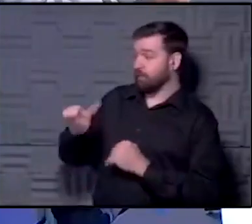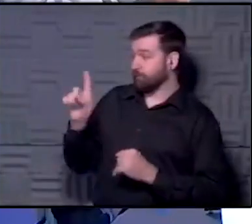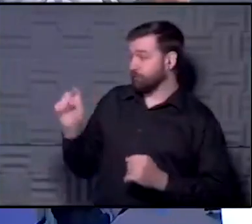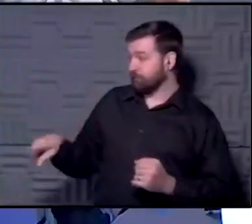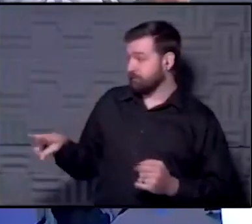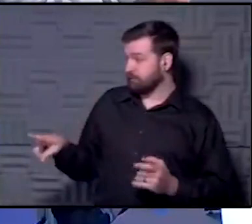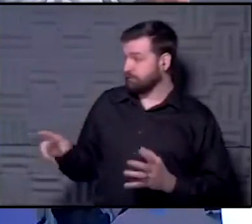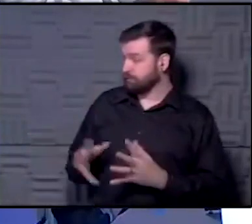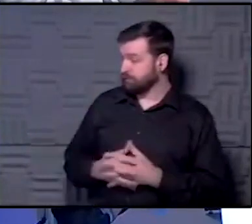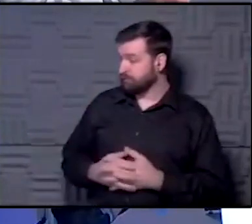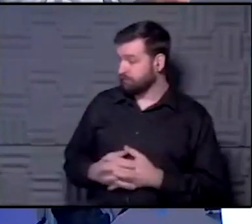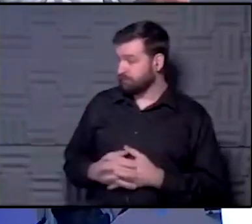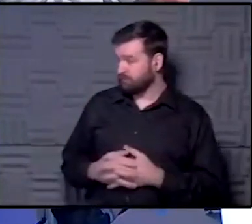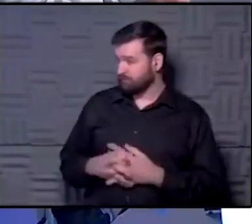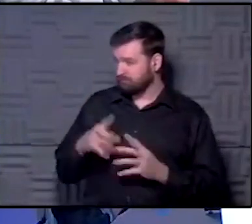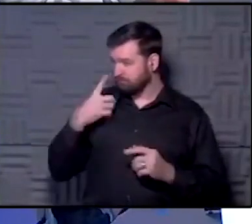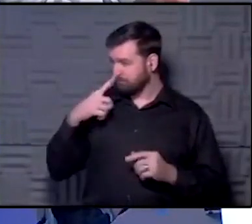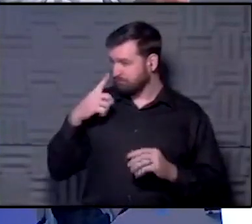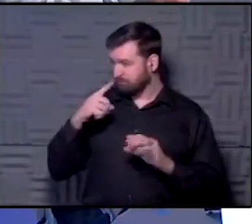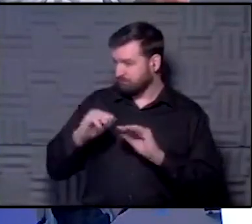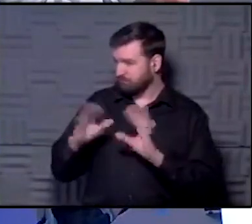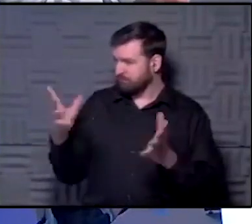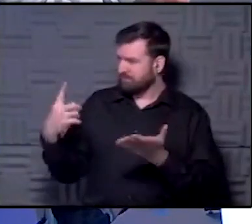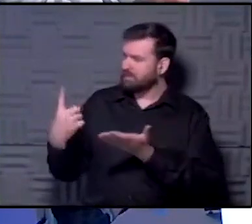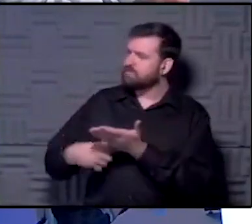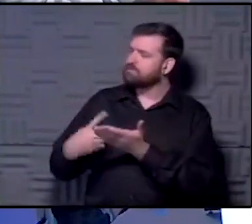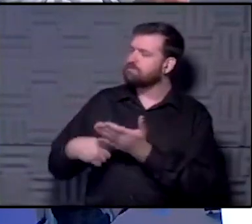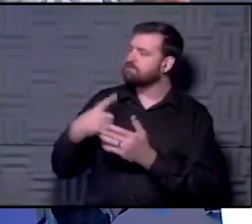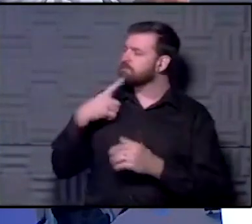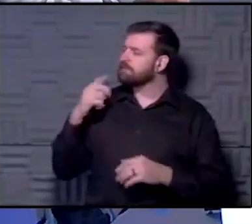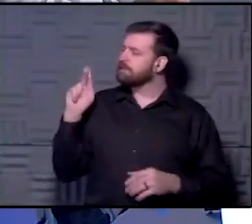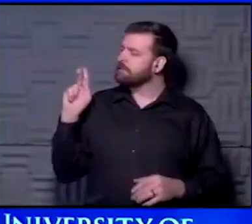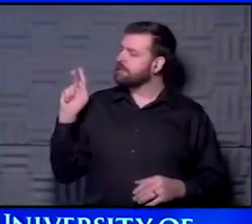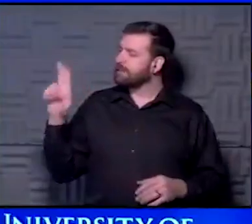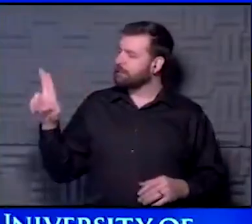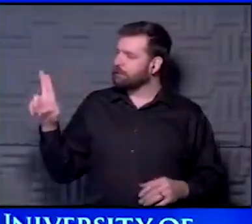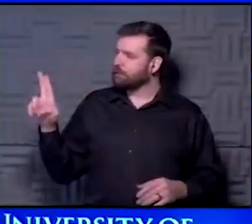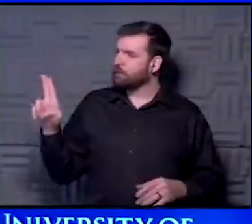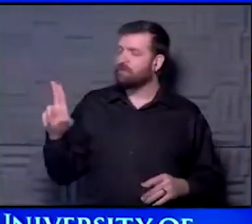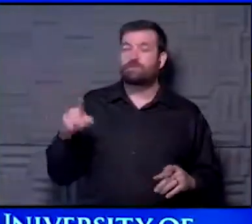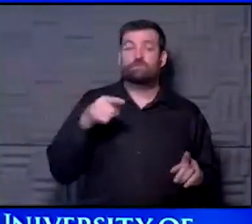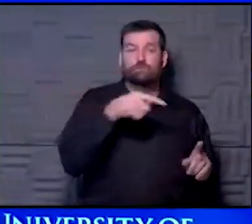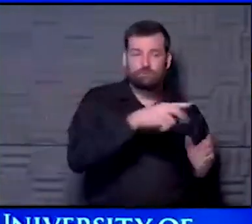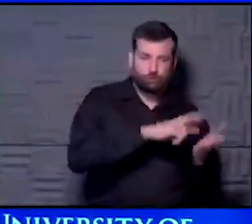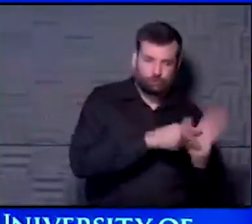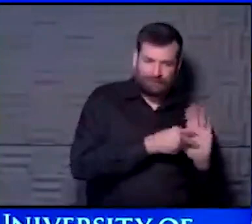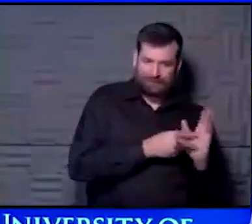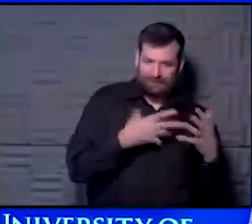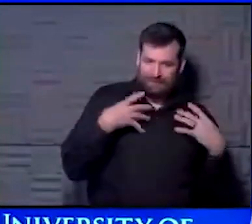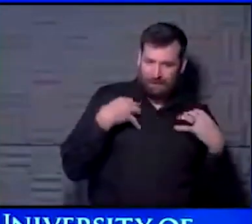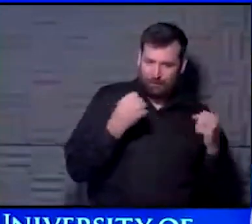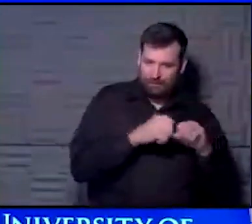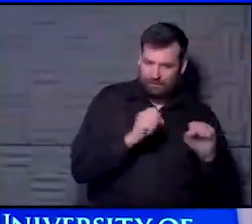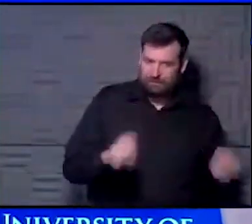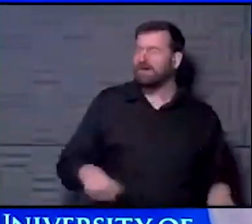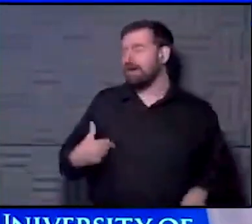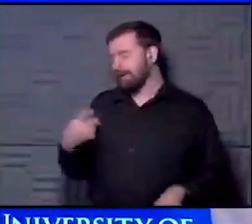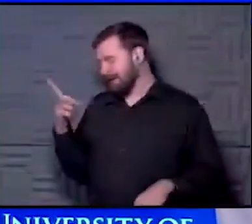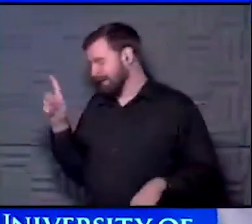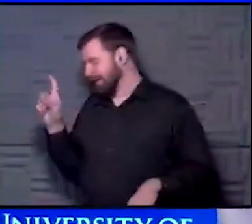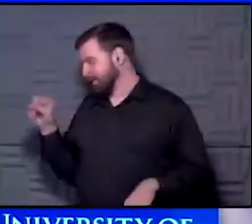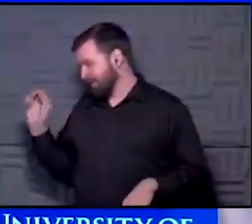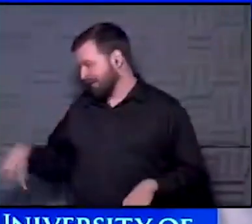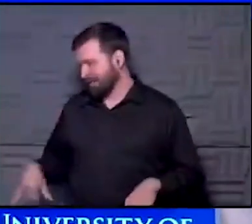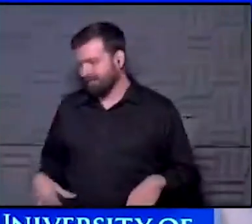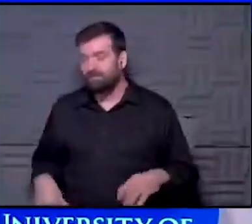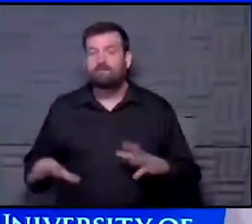this. Could you clarify, because sometimes you say KU, and I think you mean Yeah, I health use system. that interchangeably. So I do that. I'm people